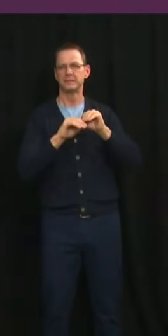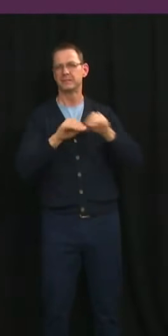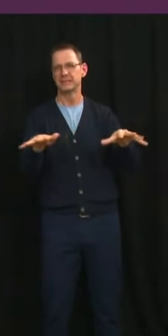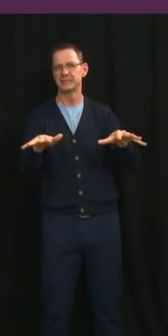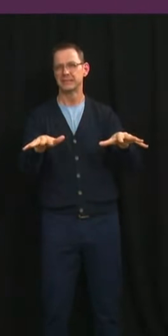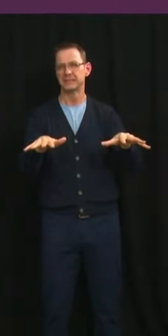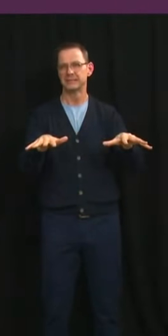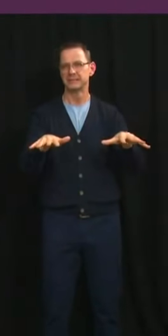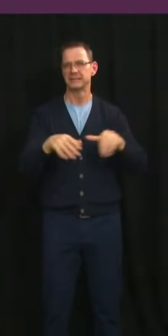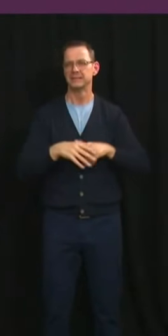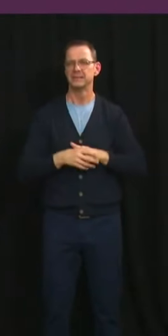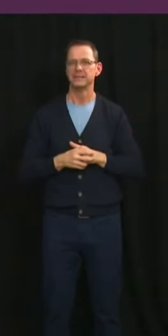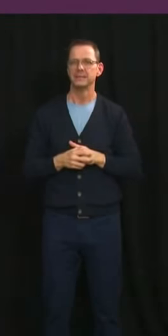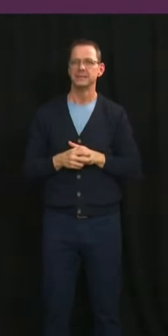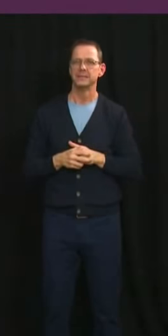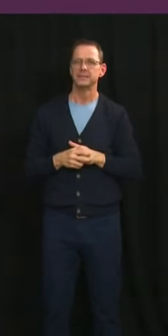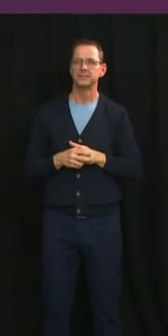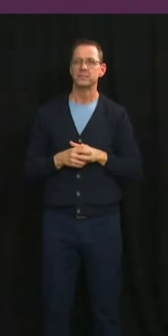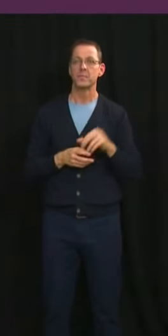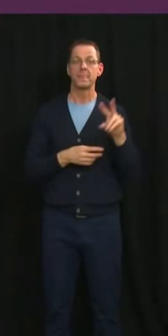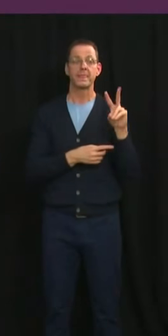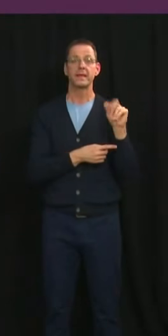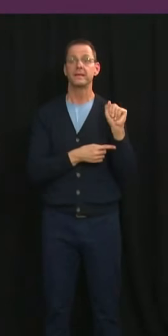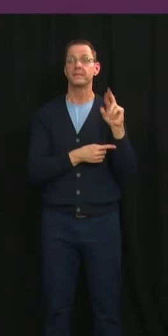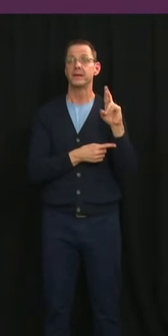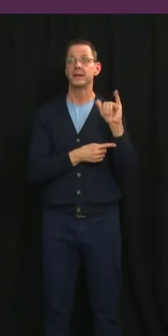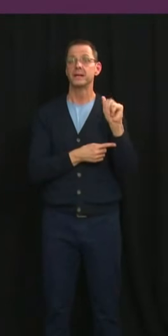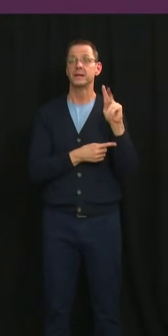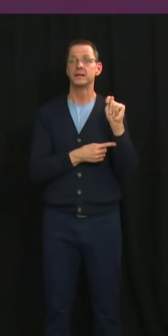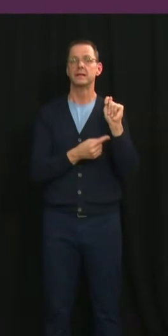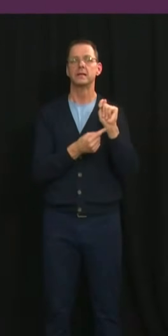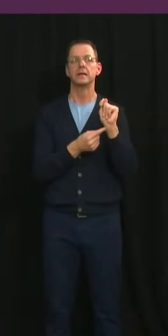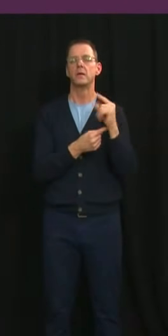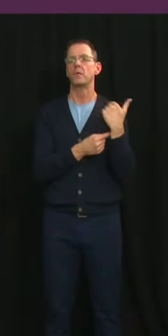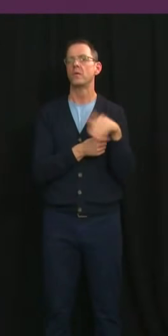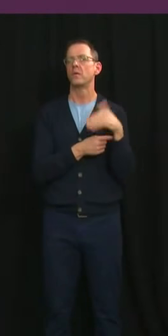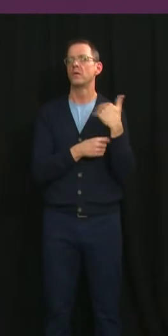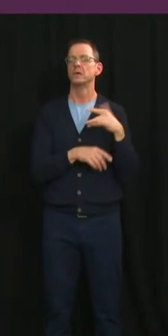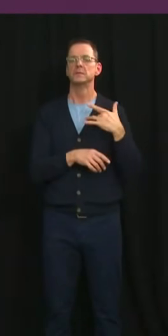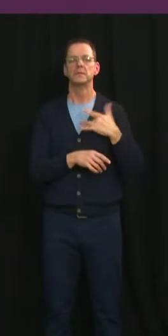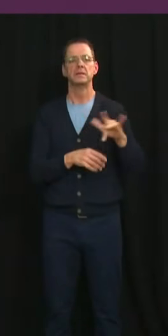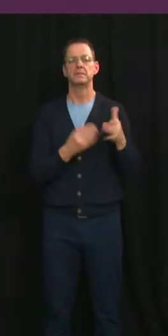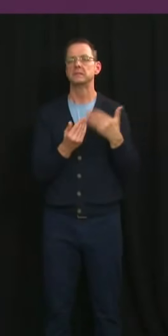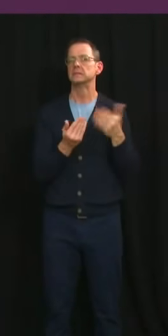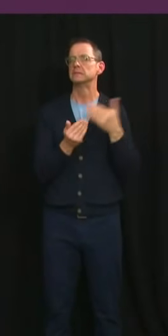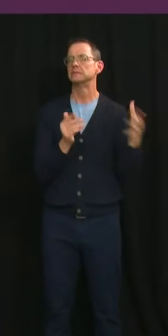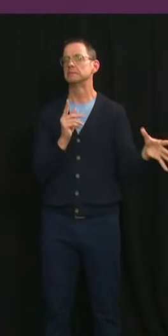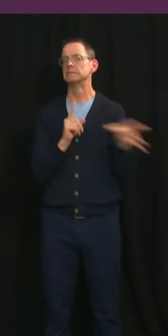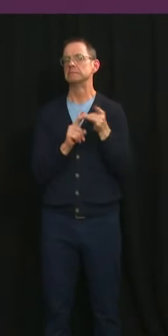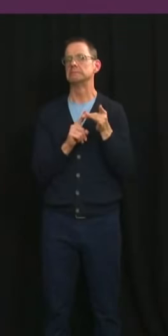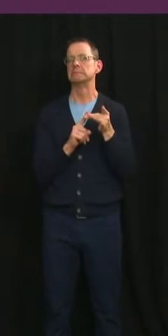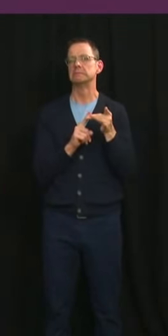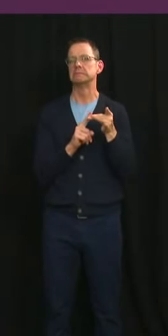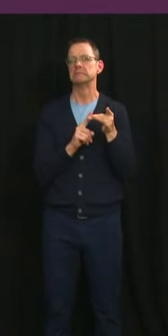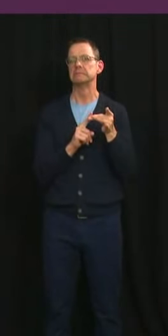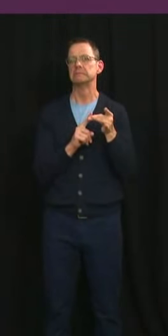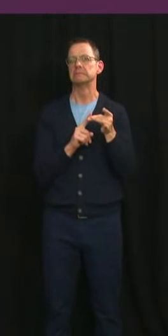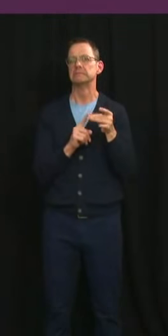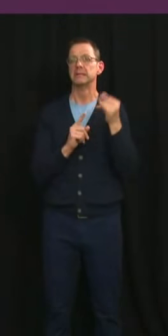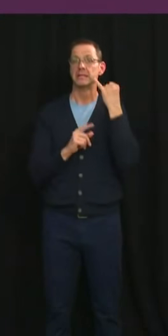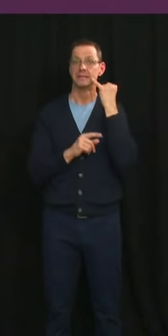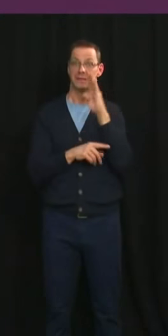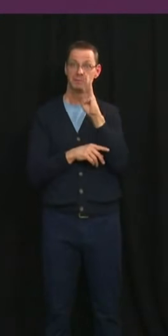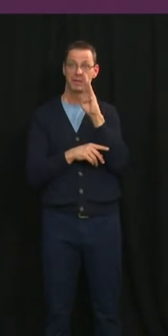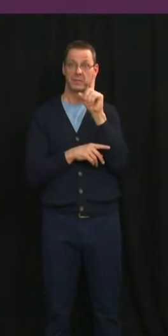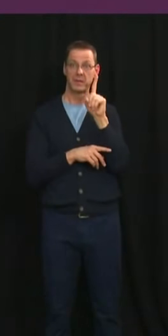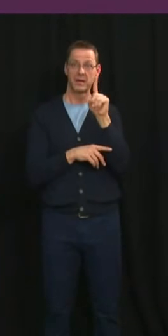These variants are not only more contagious, but also, in the case of B117, more likely to cause severe illness.